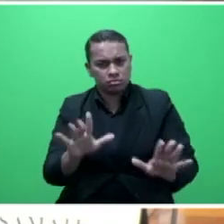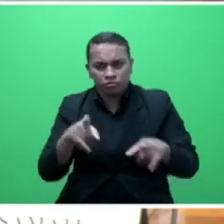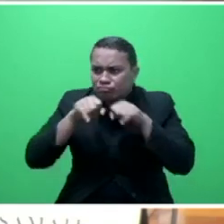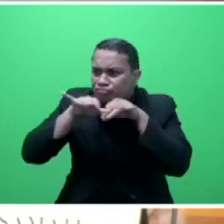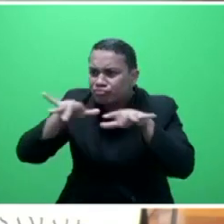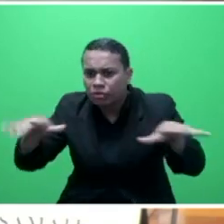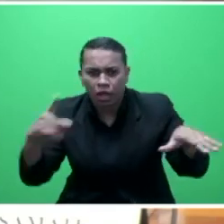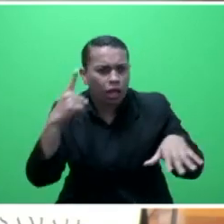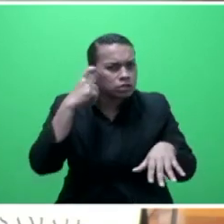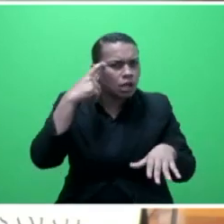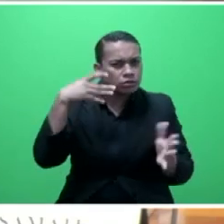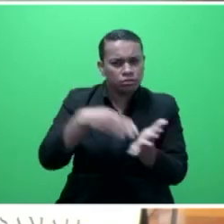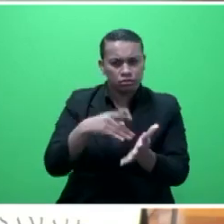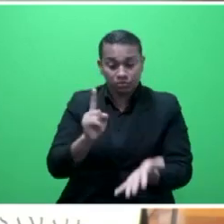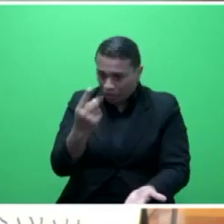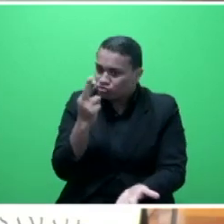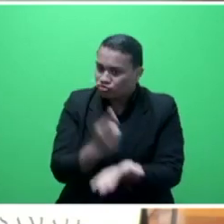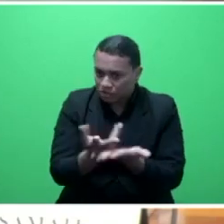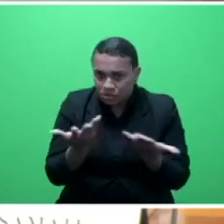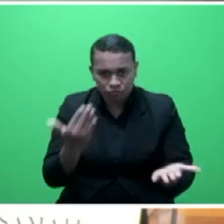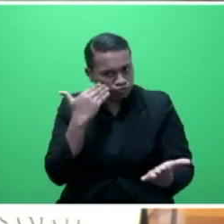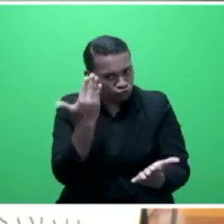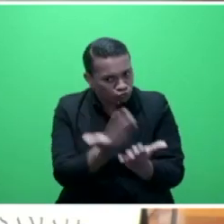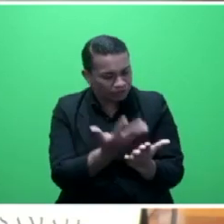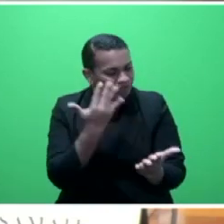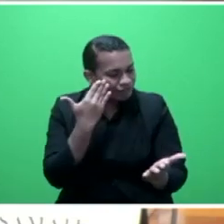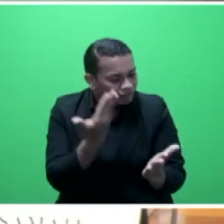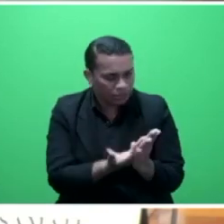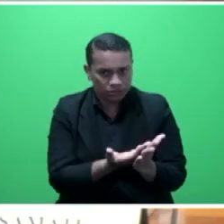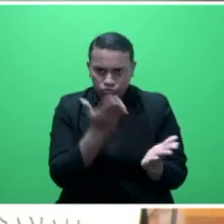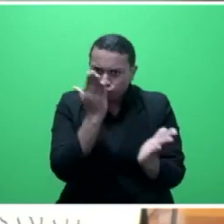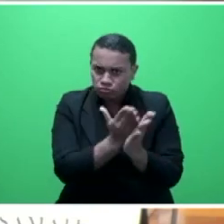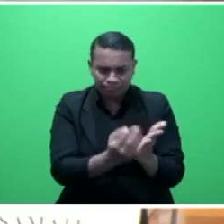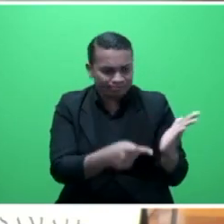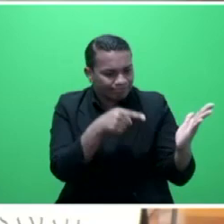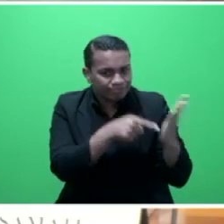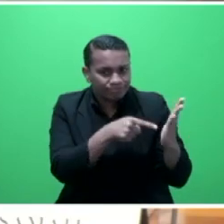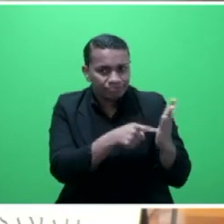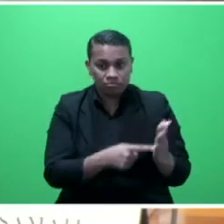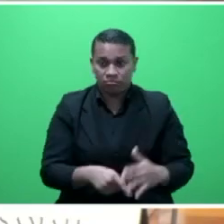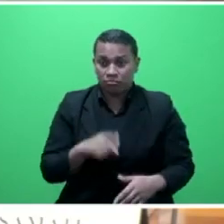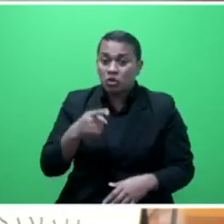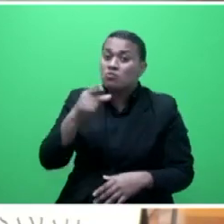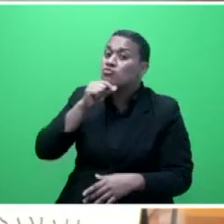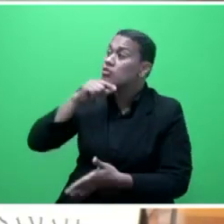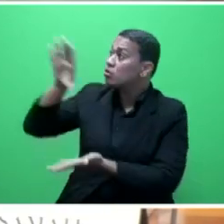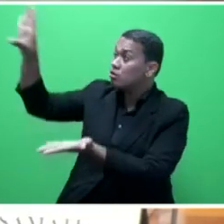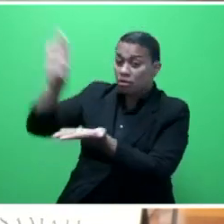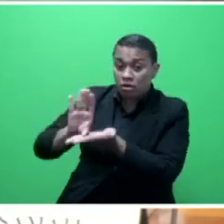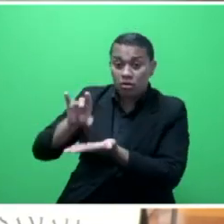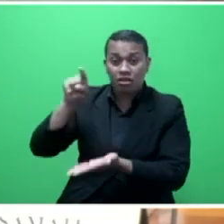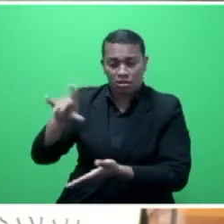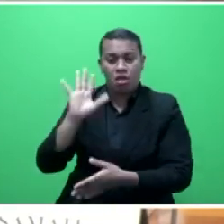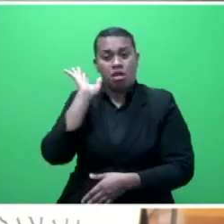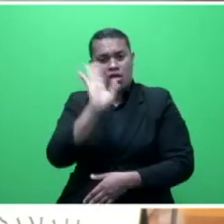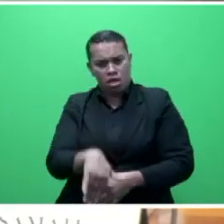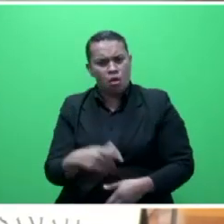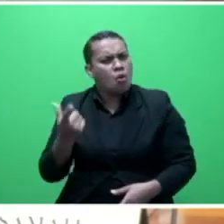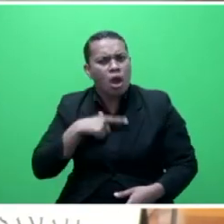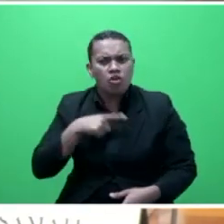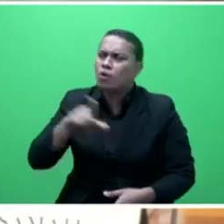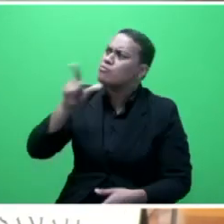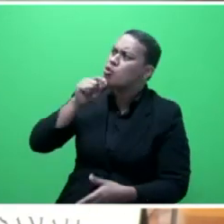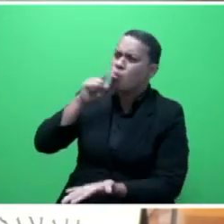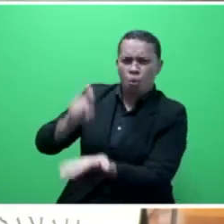analysis. Rather than frame smart borrowing as an investment in our future, they claim it's a burden on our children. But when we borrow